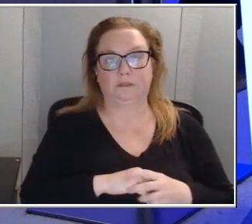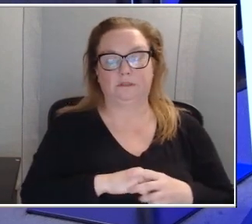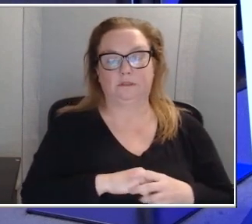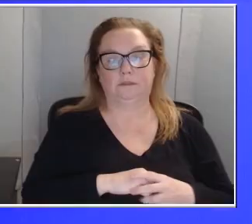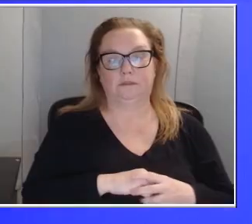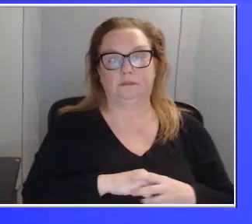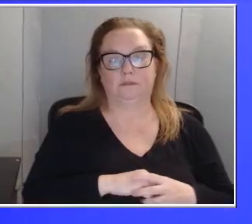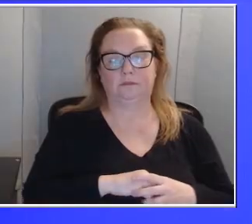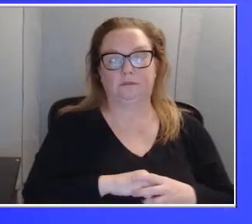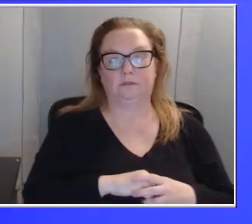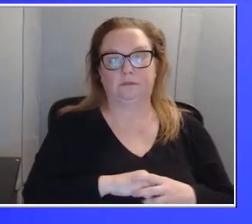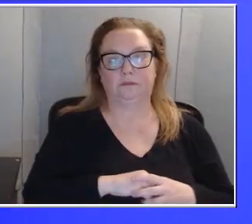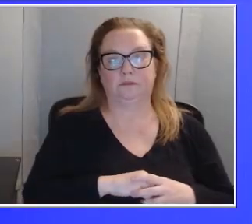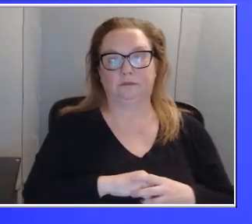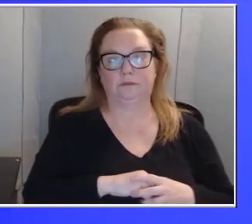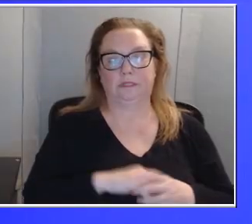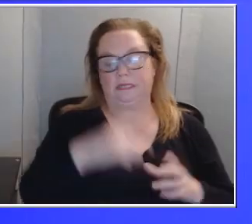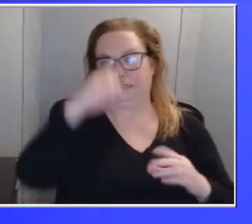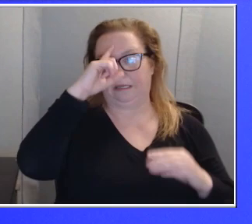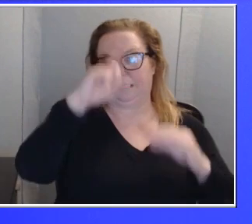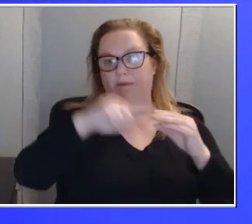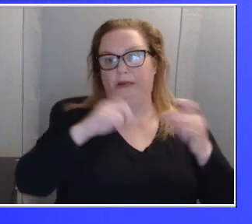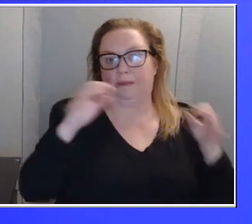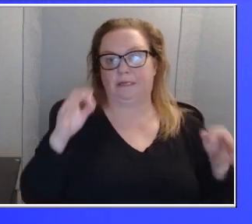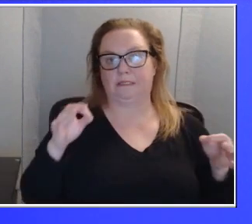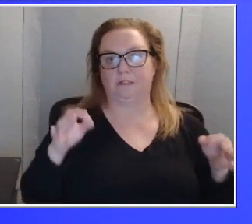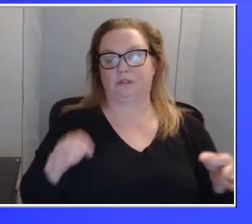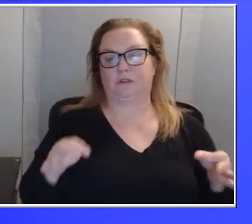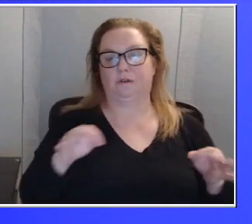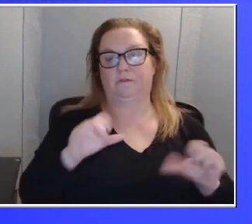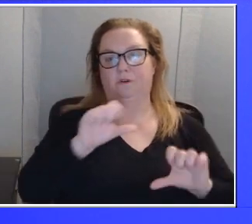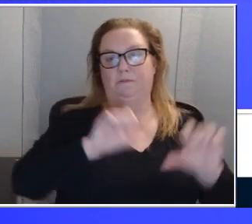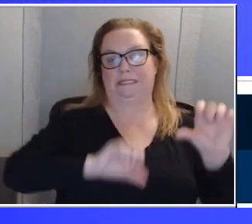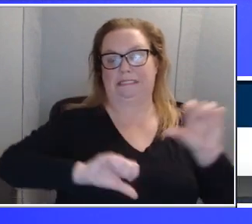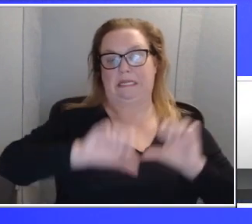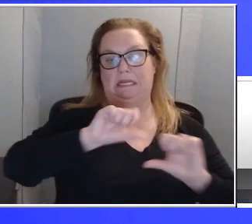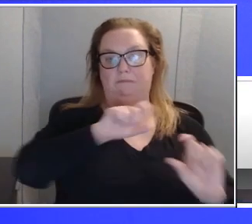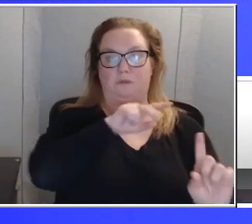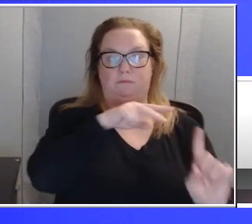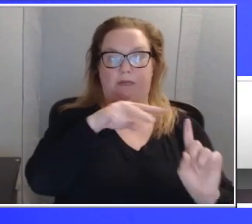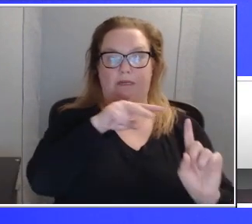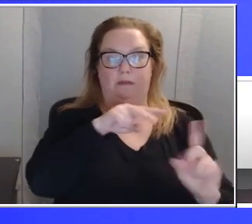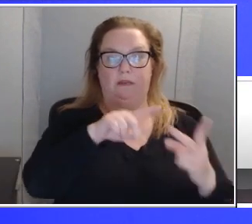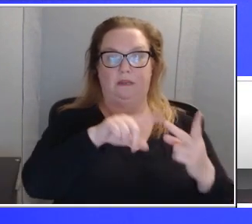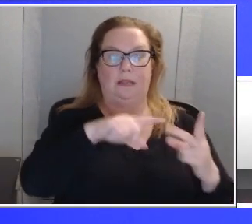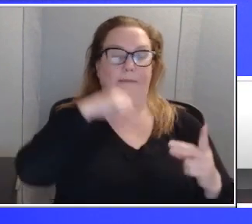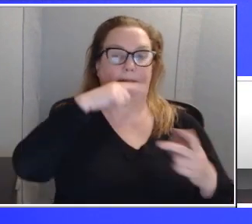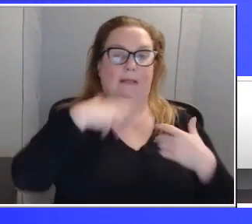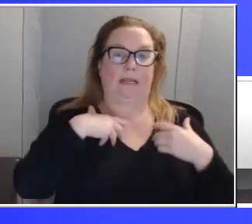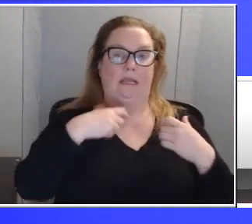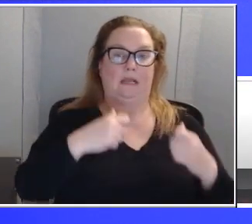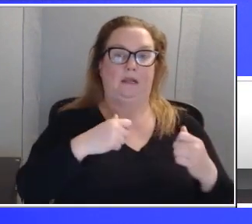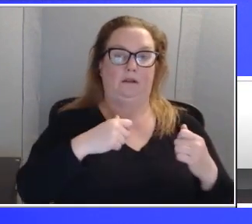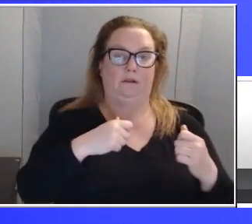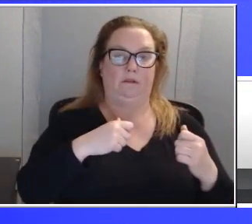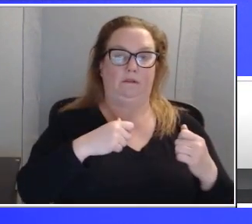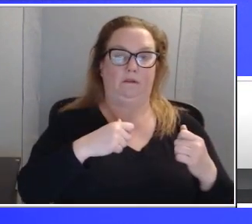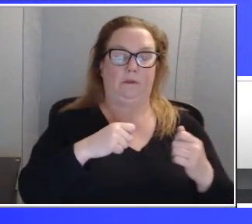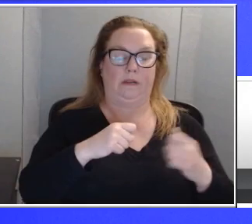So thinking about that decision, so I think from a scientific perspective and from a public health perspective, we err on the side of